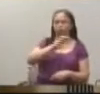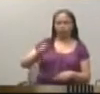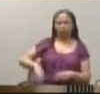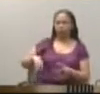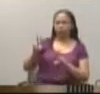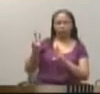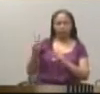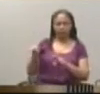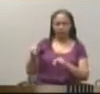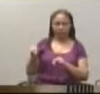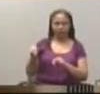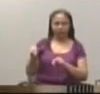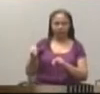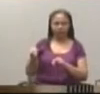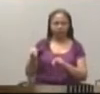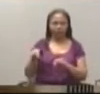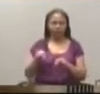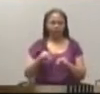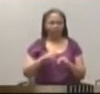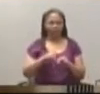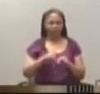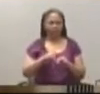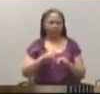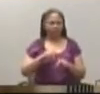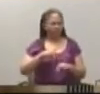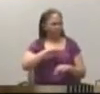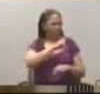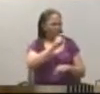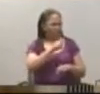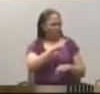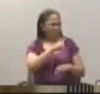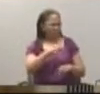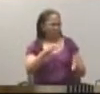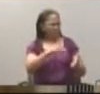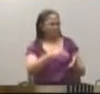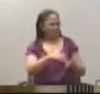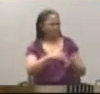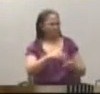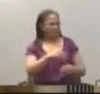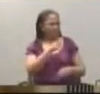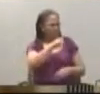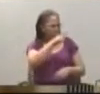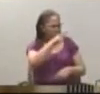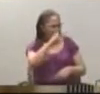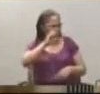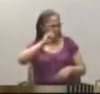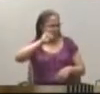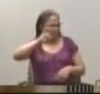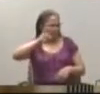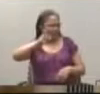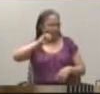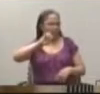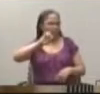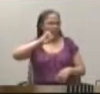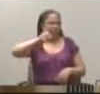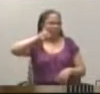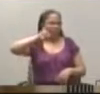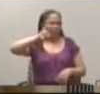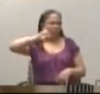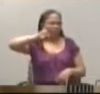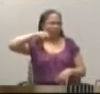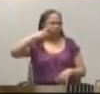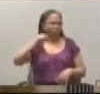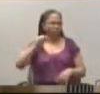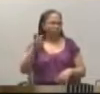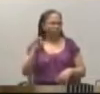the Christ." Well then, they asked, "Are you Elijah?" "I am not," he